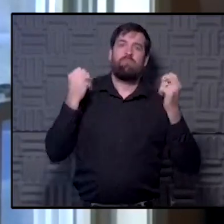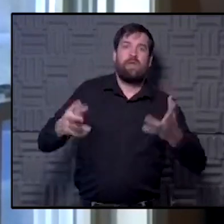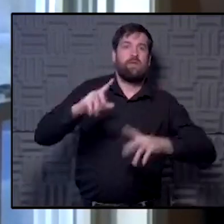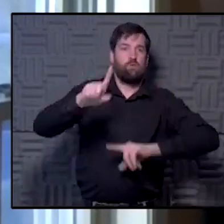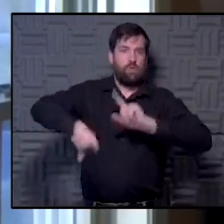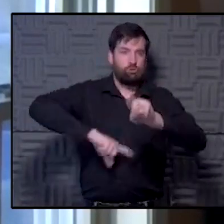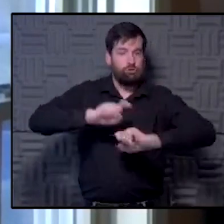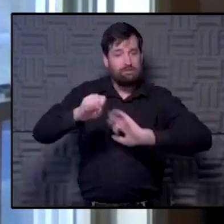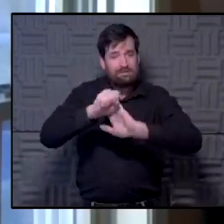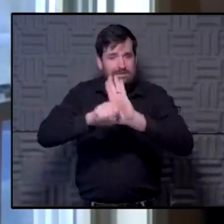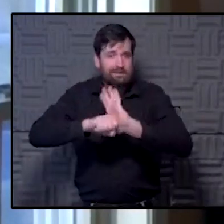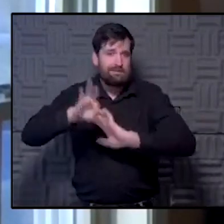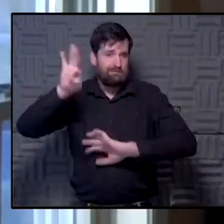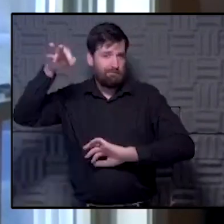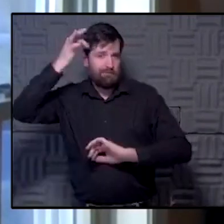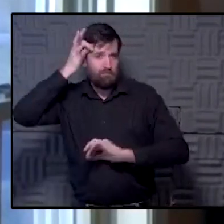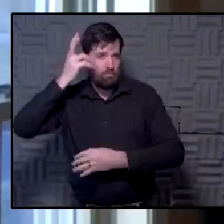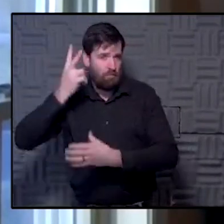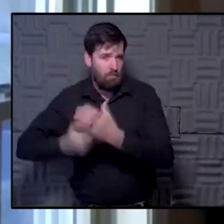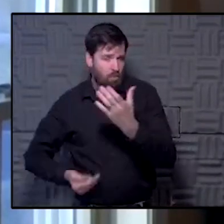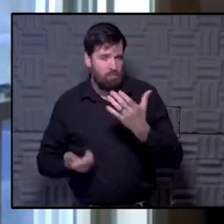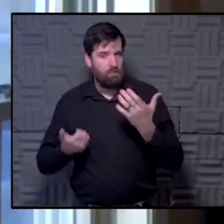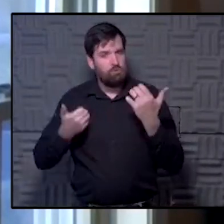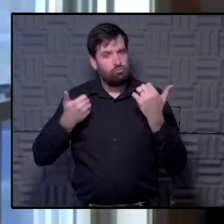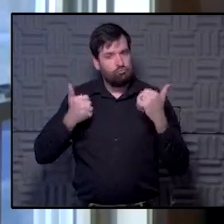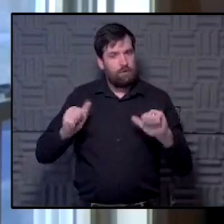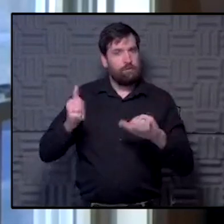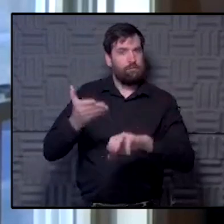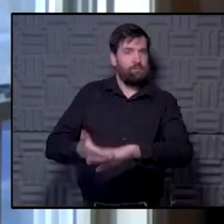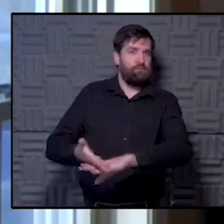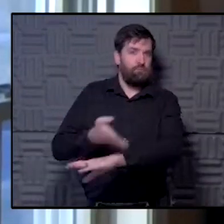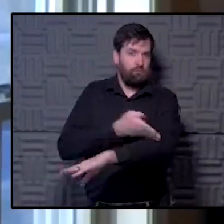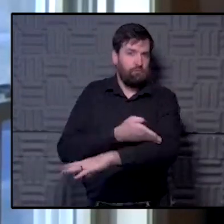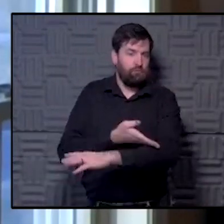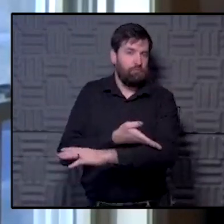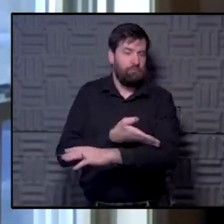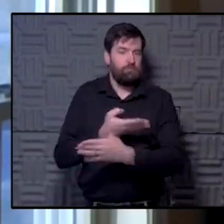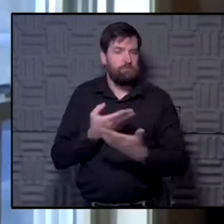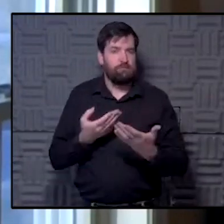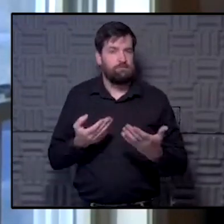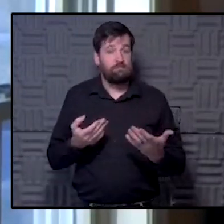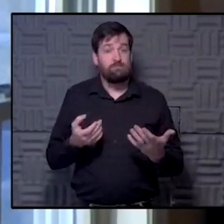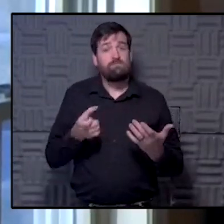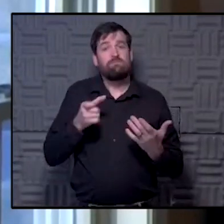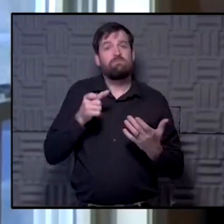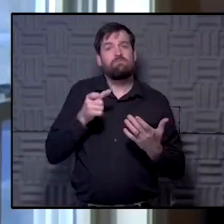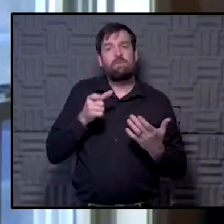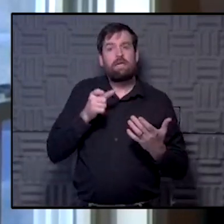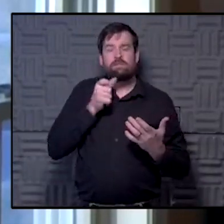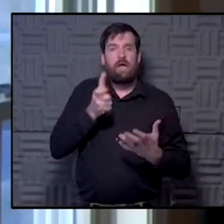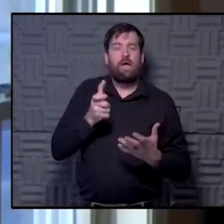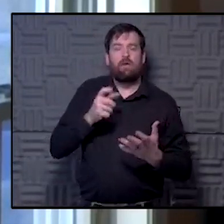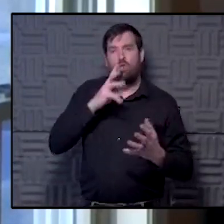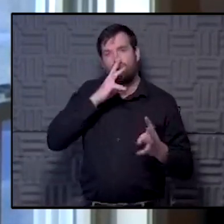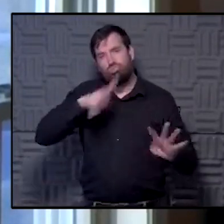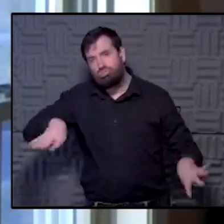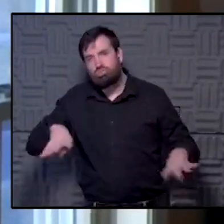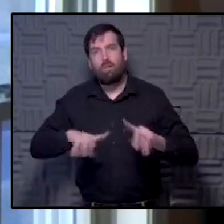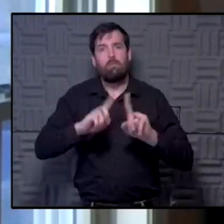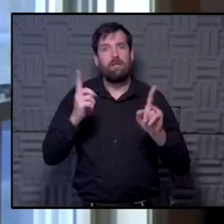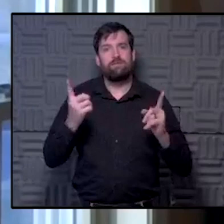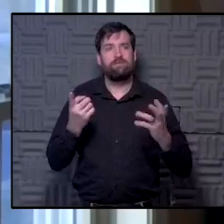states and the federal government are working to improve that communication. So it's not something that's not happening. I think there's